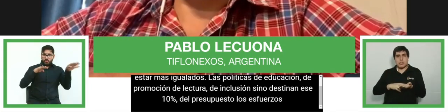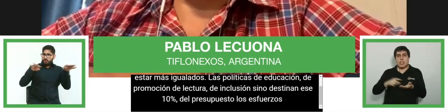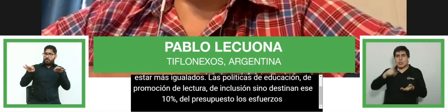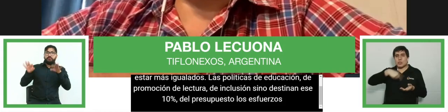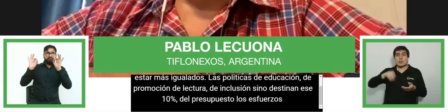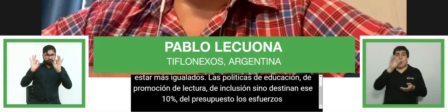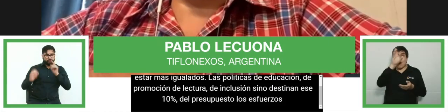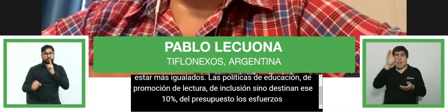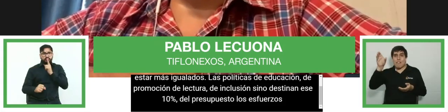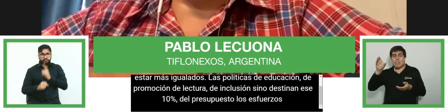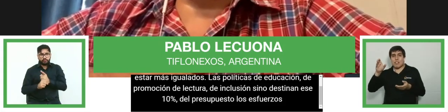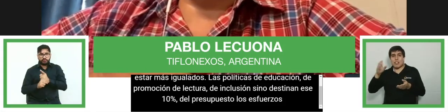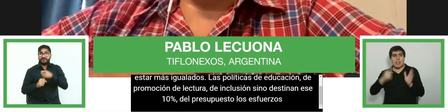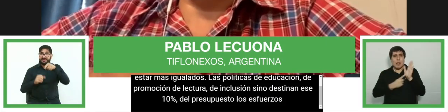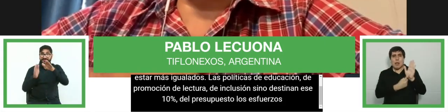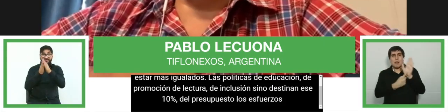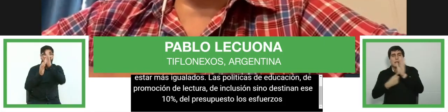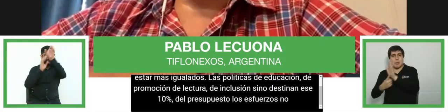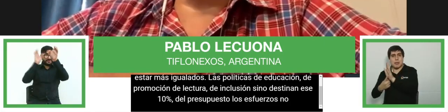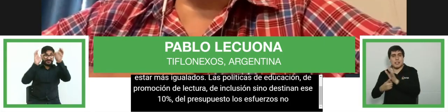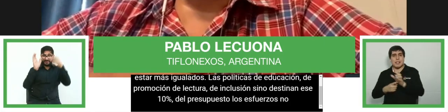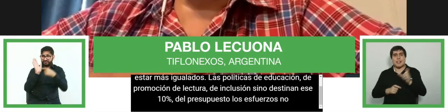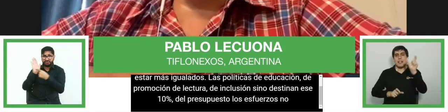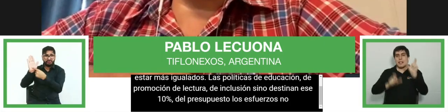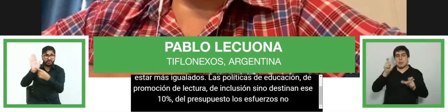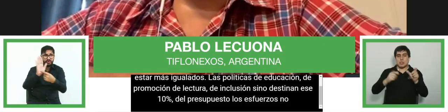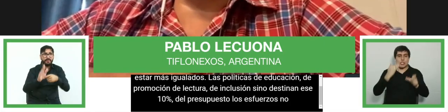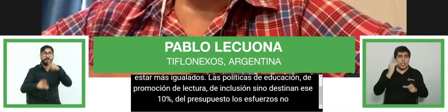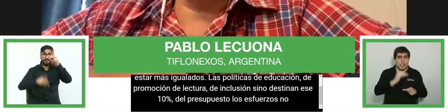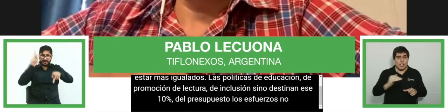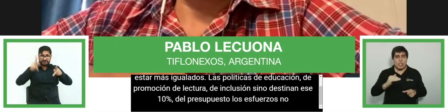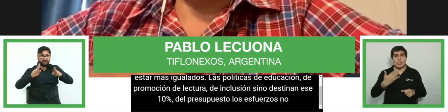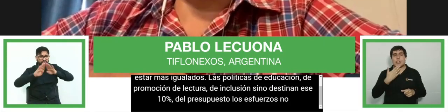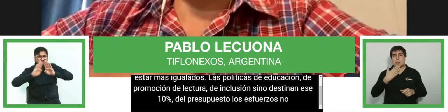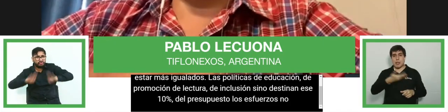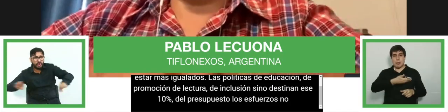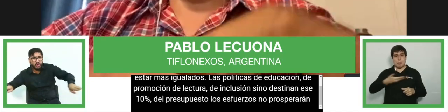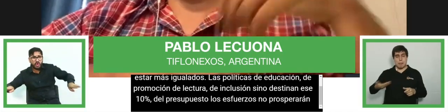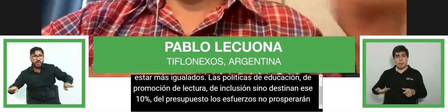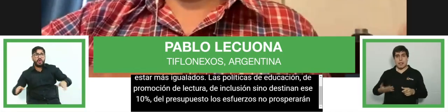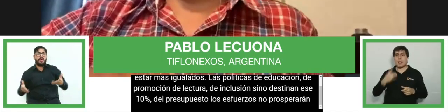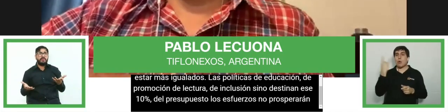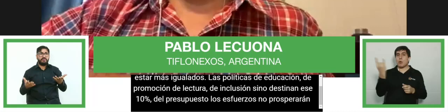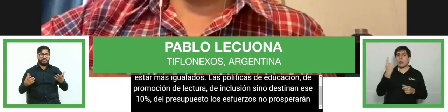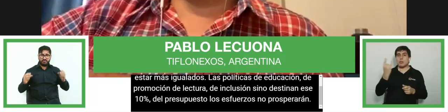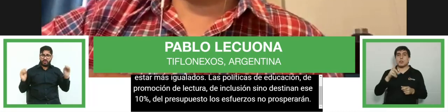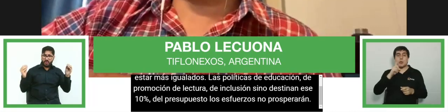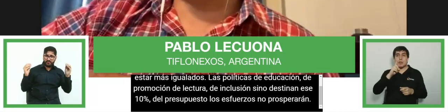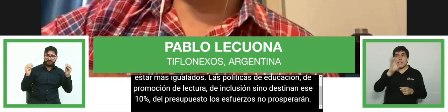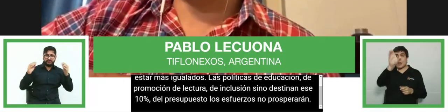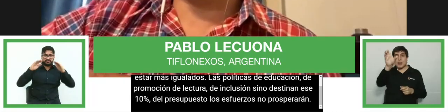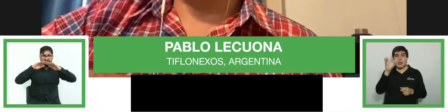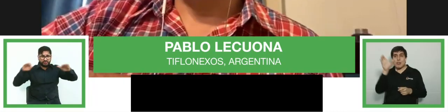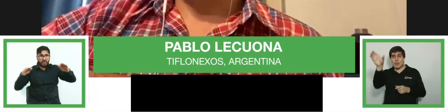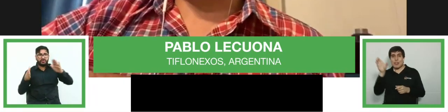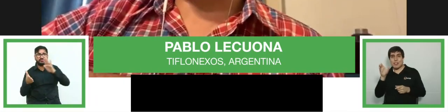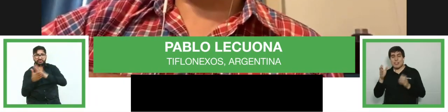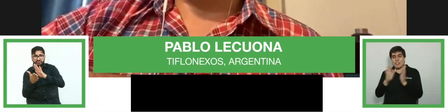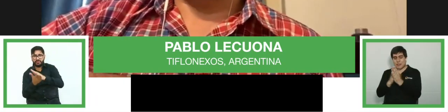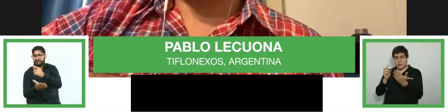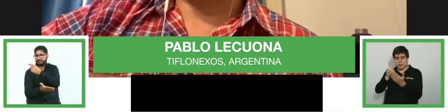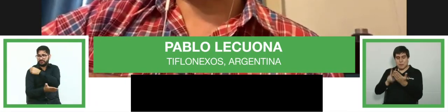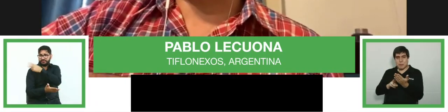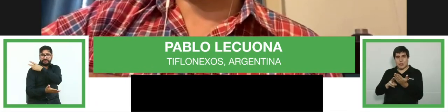students' work from primary, secondary levels to have better opportunities. Yeah, I'm about to finish.